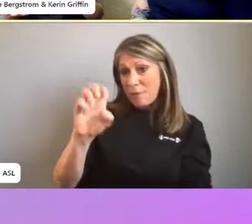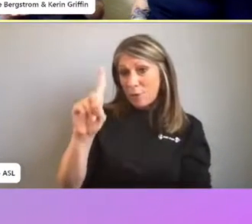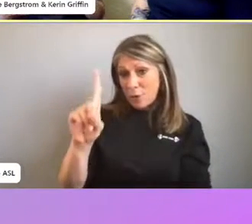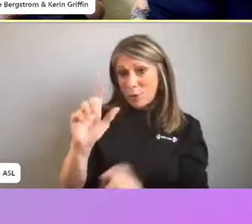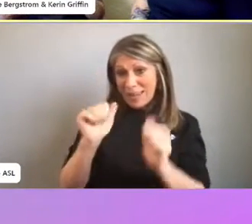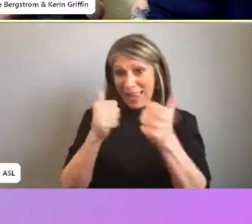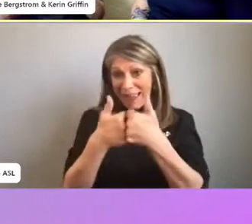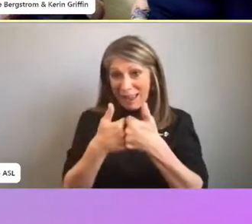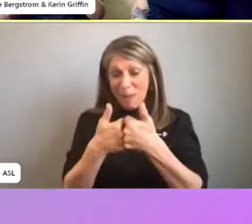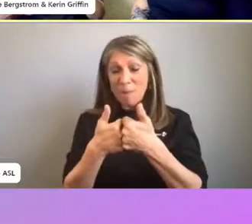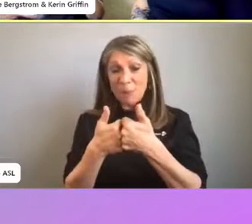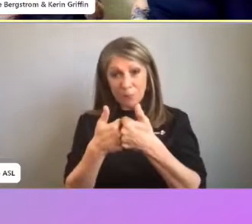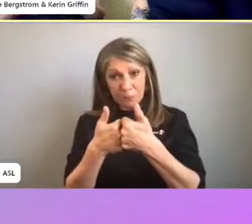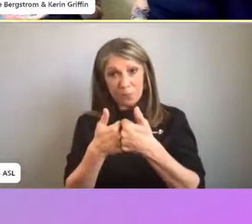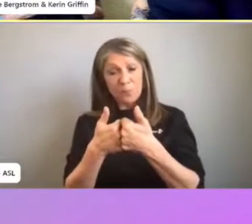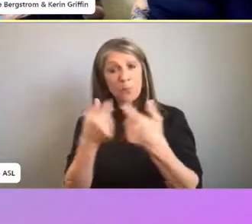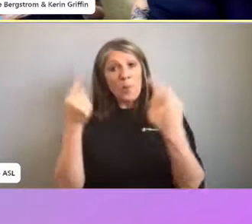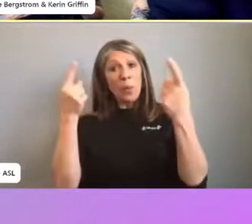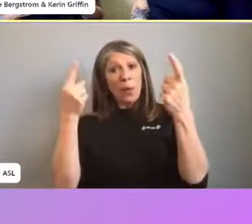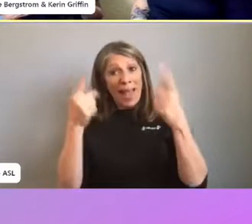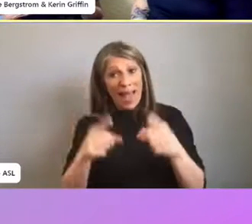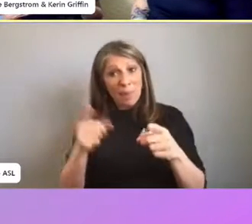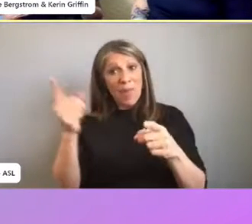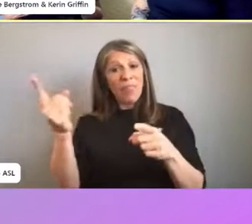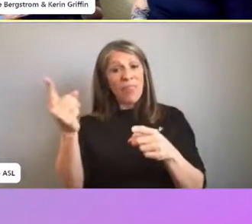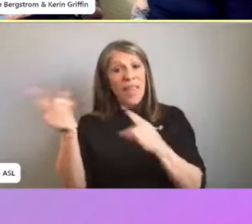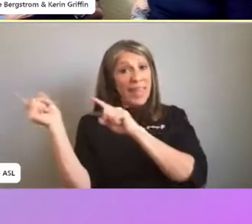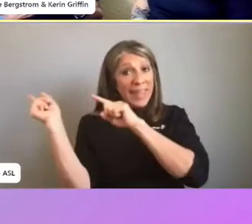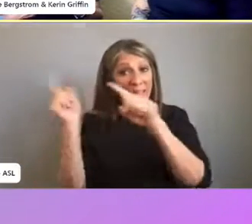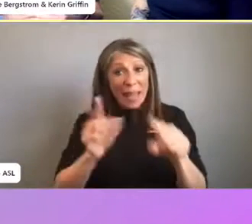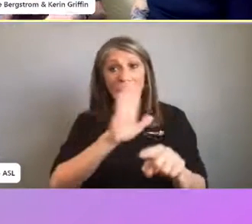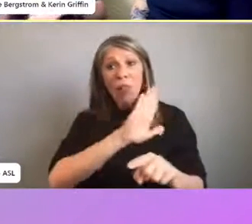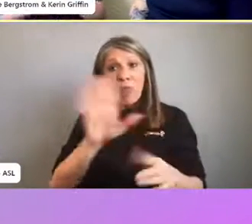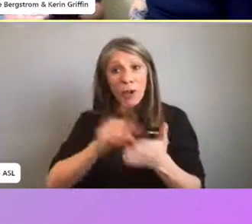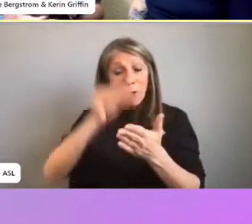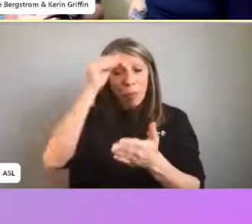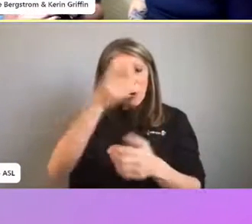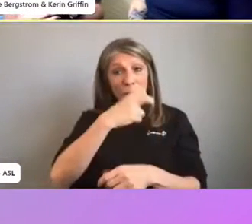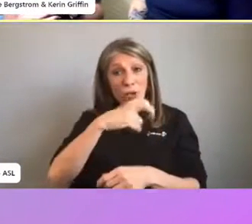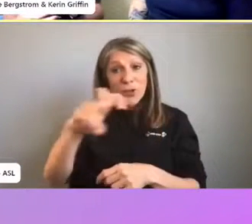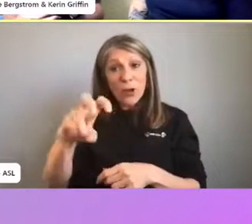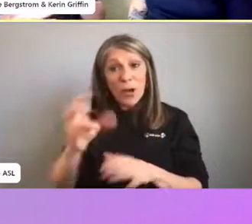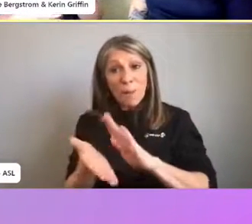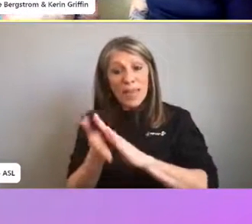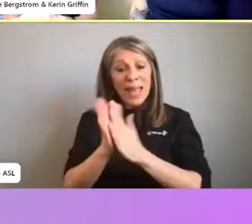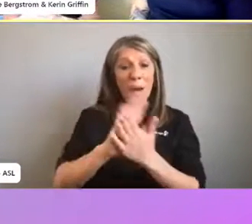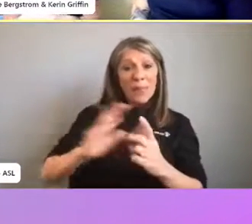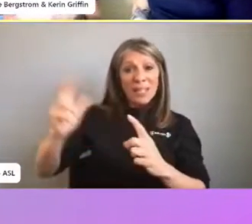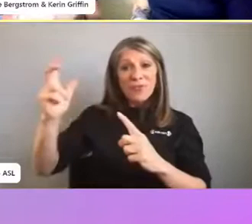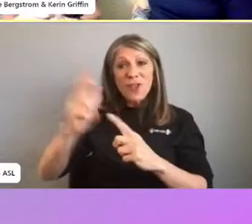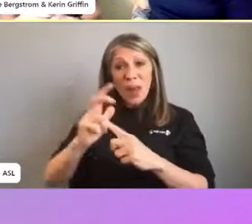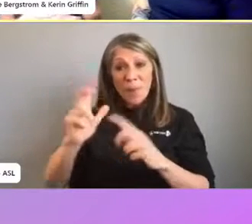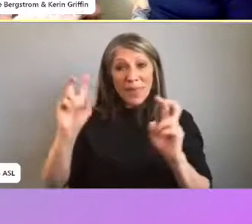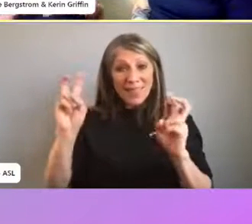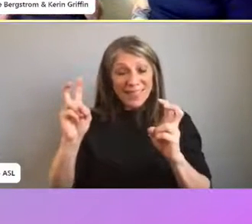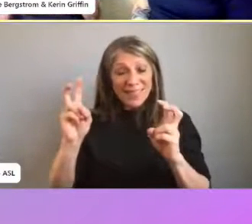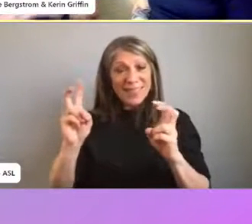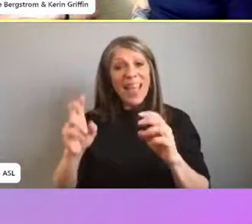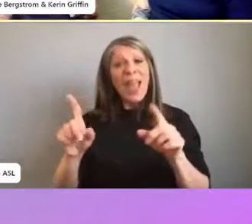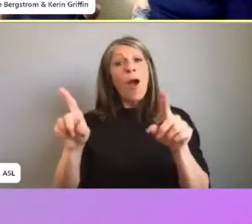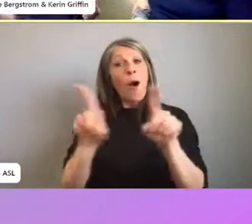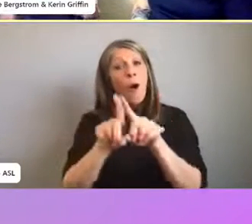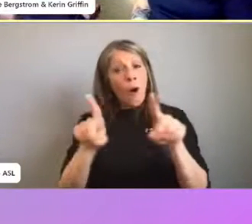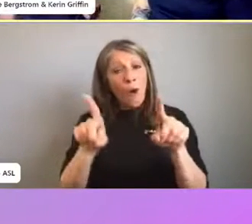resulted in them coming along on their learning journey as well, becoming champions in addition to